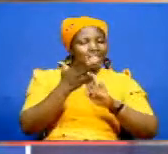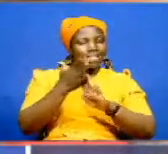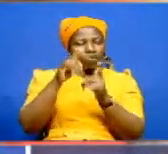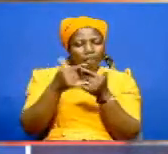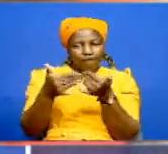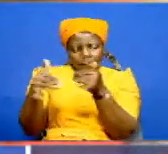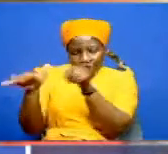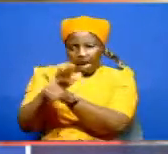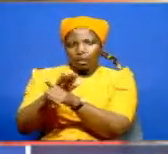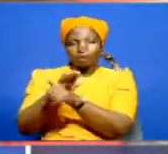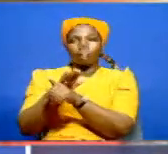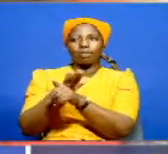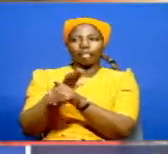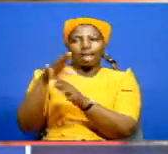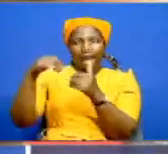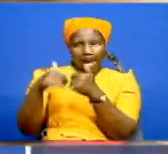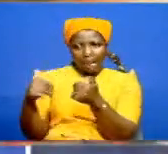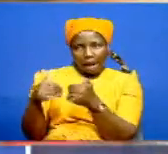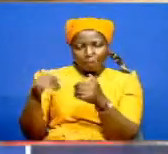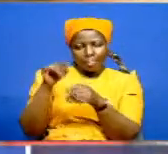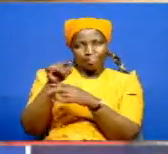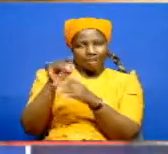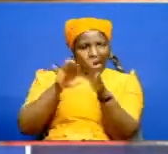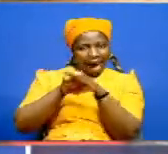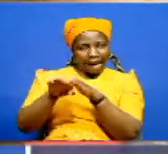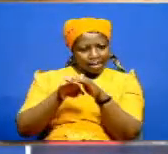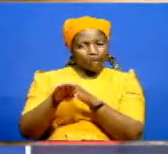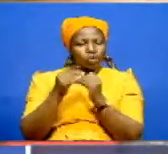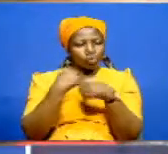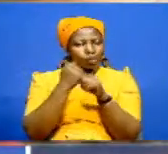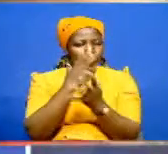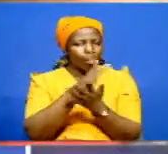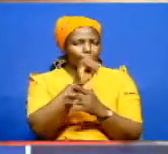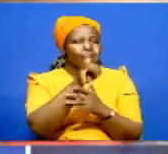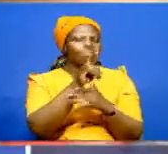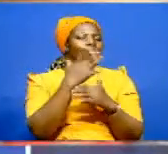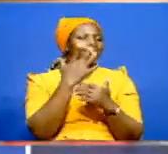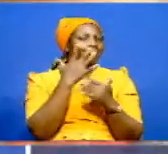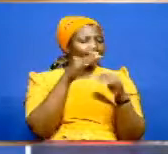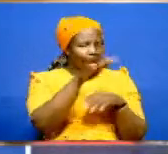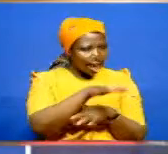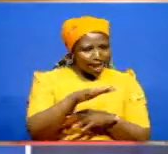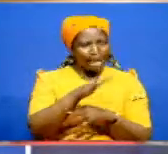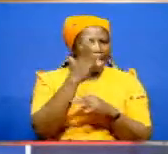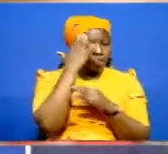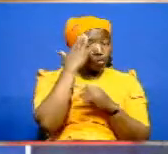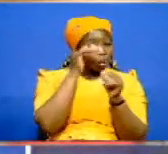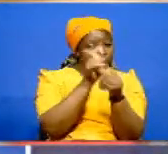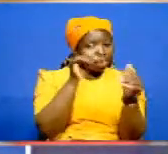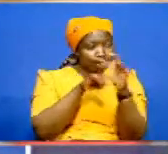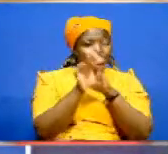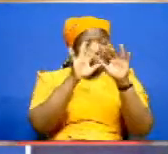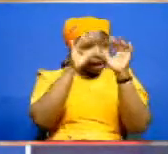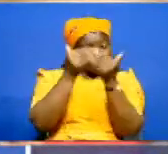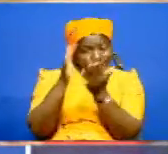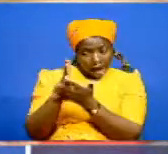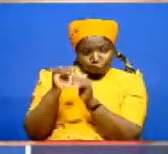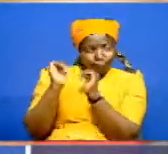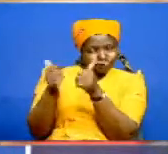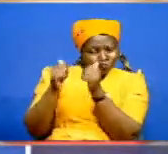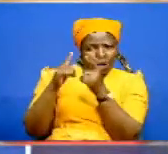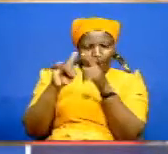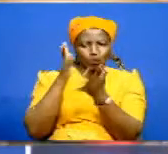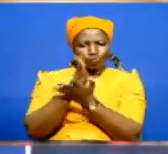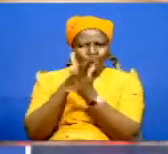is visibility, to be able to make our attraction sites be known to the world. Some of them are very good, but they're hidden